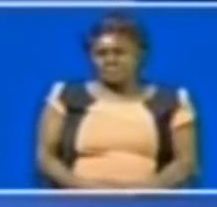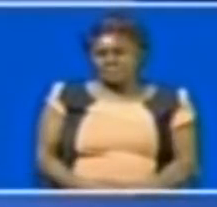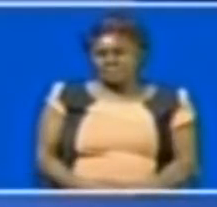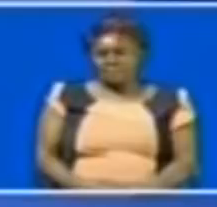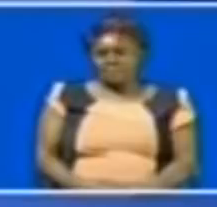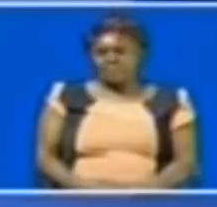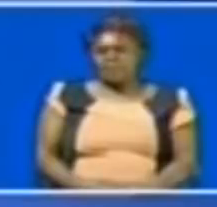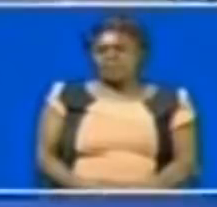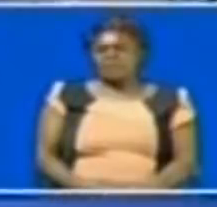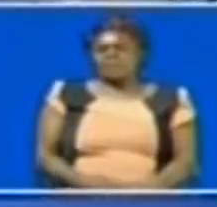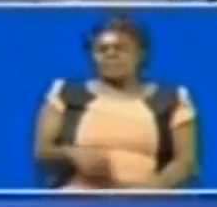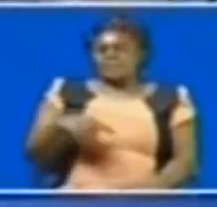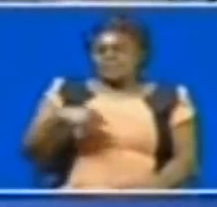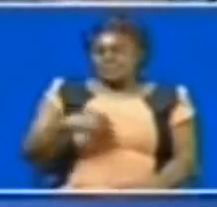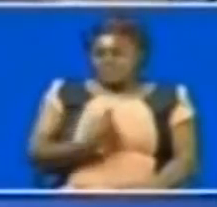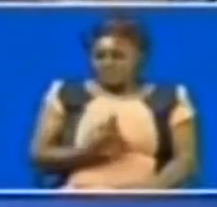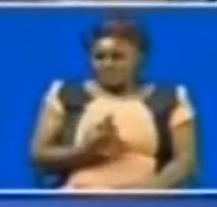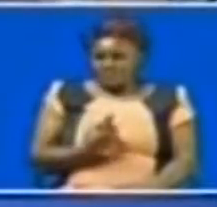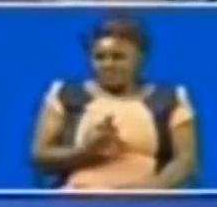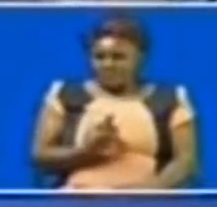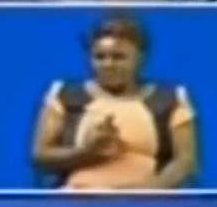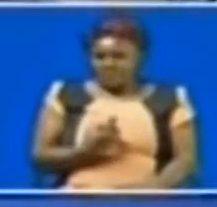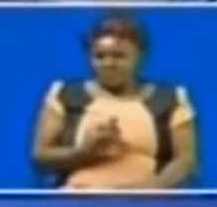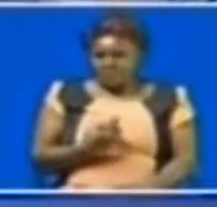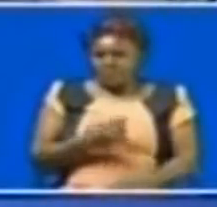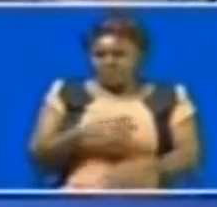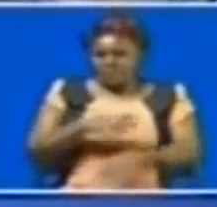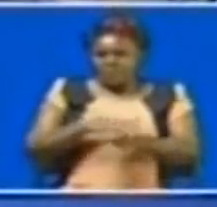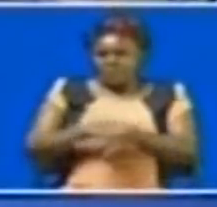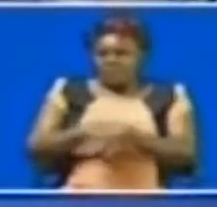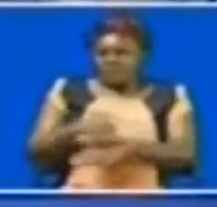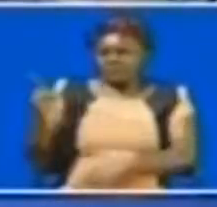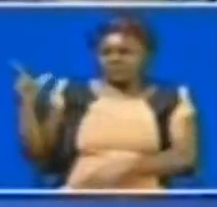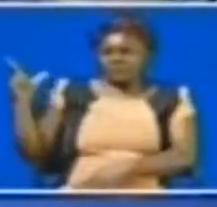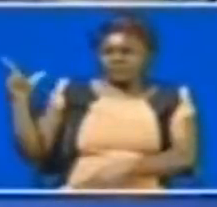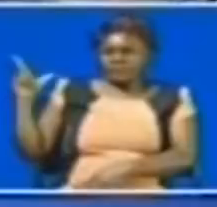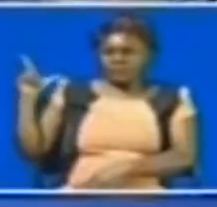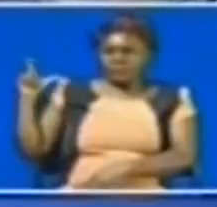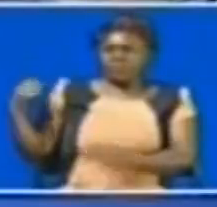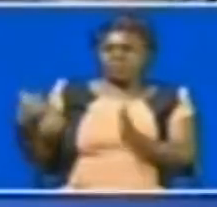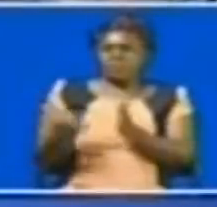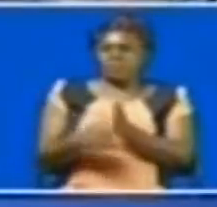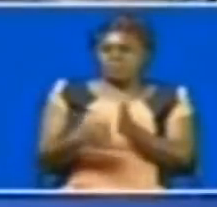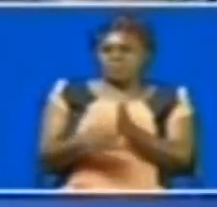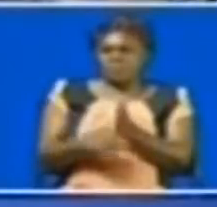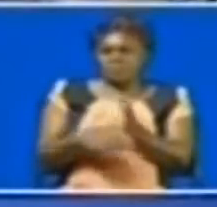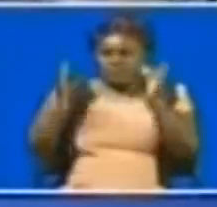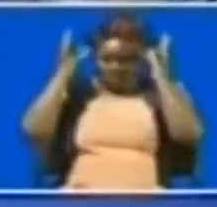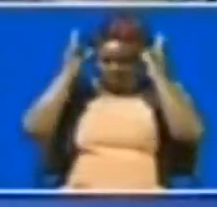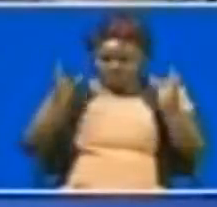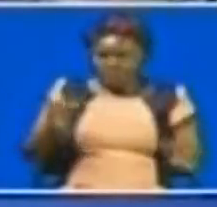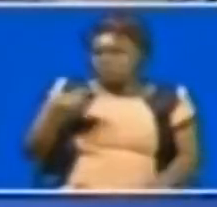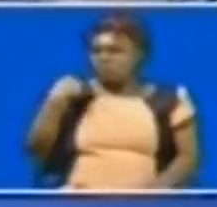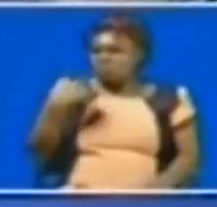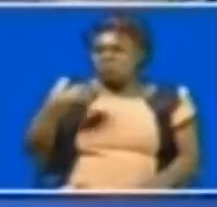Yeah, we got ourselves in legal quagmire at the time, deciding as to